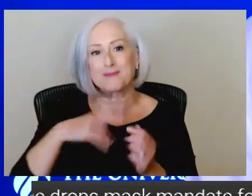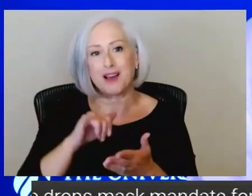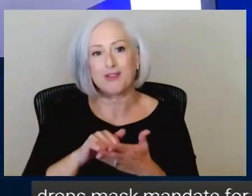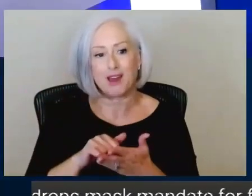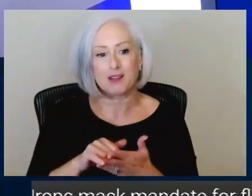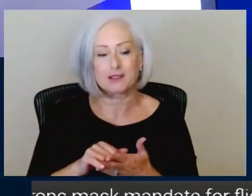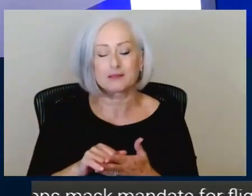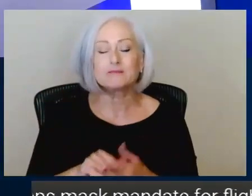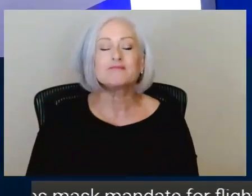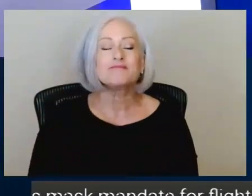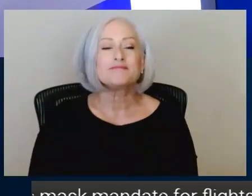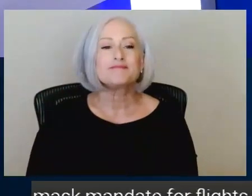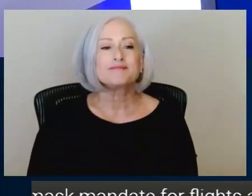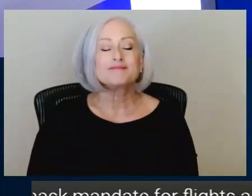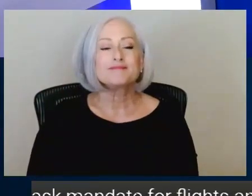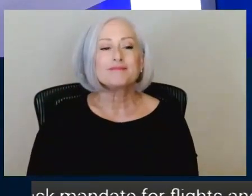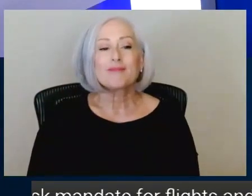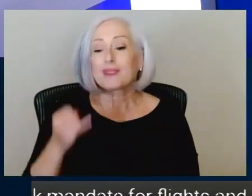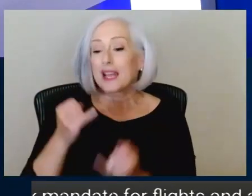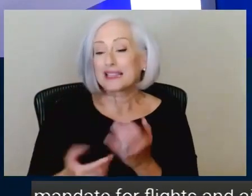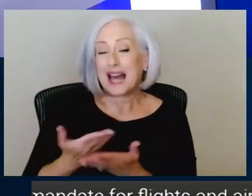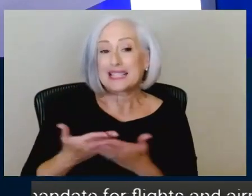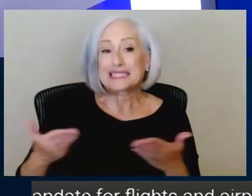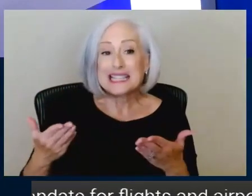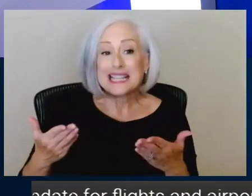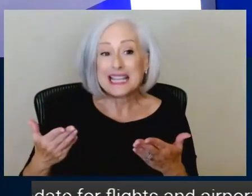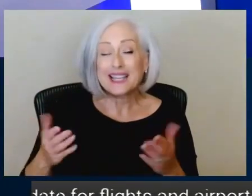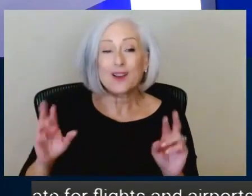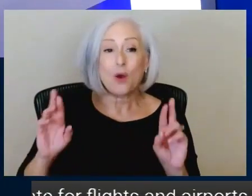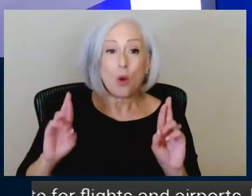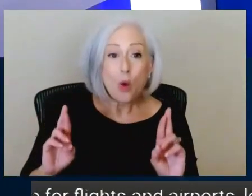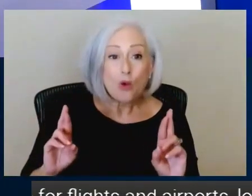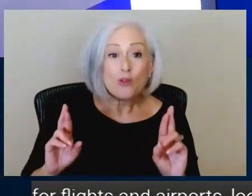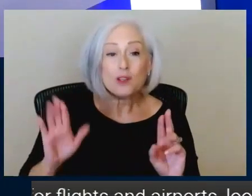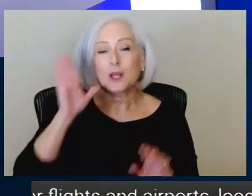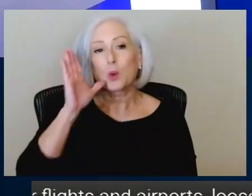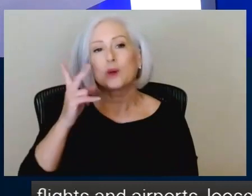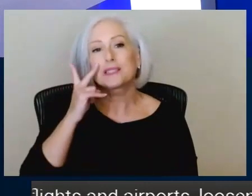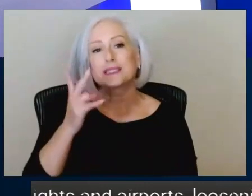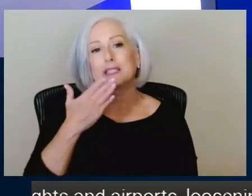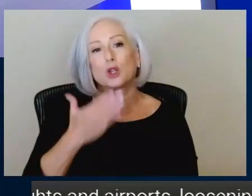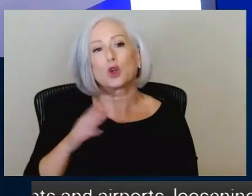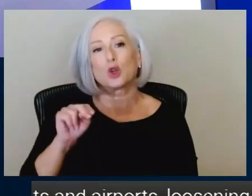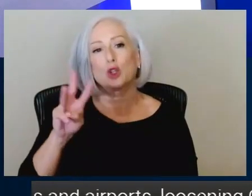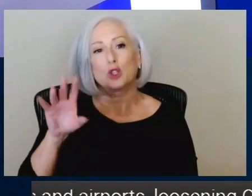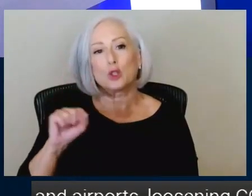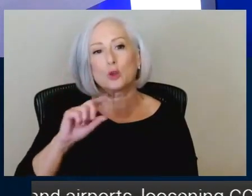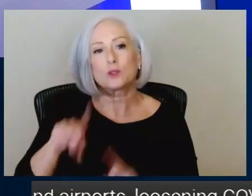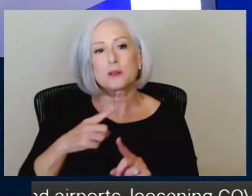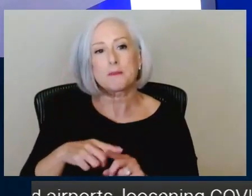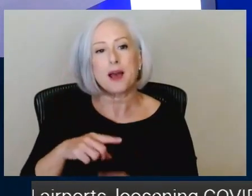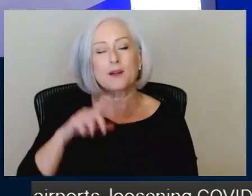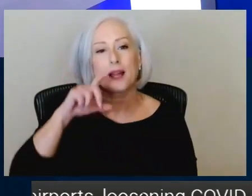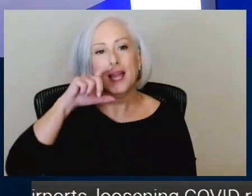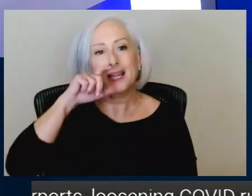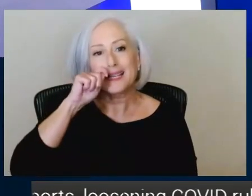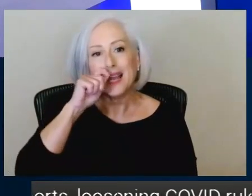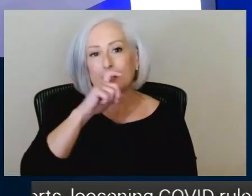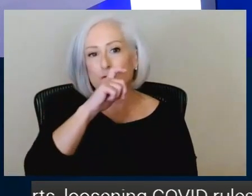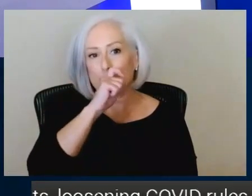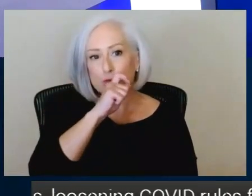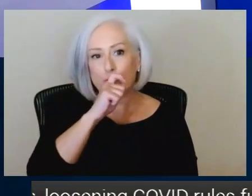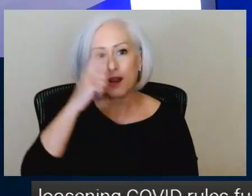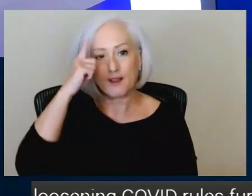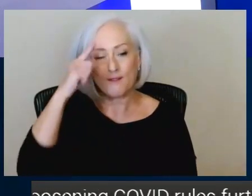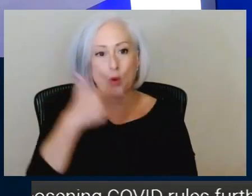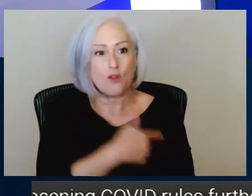there's some developing news, I think hopefully we're going to see some good news about doing nasal spray for vaccination, which